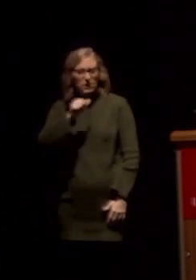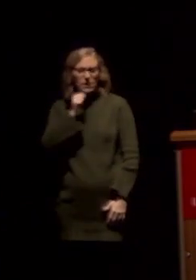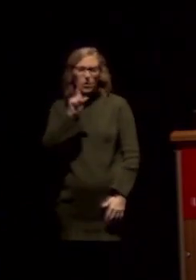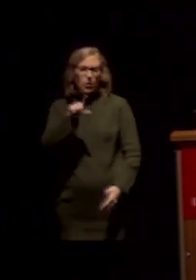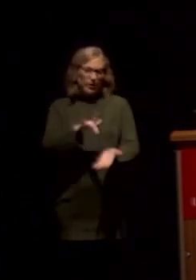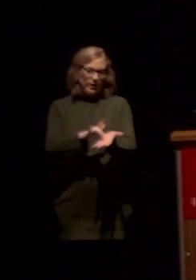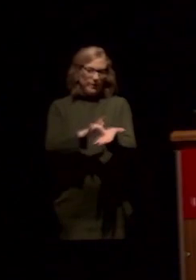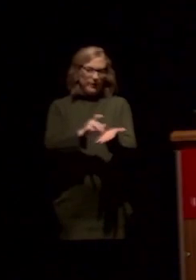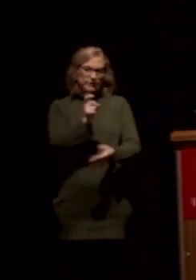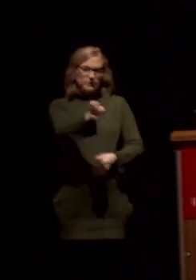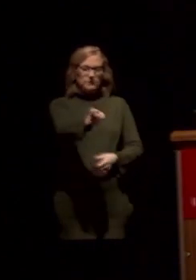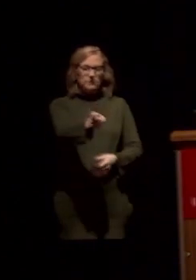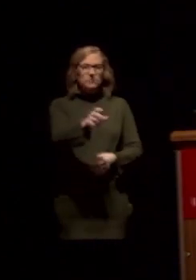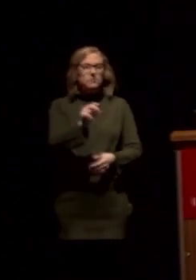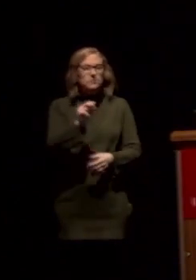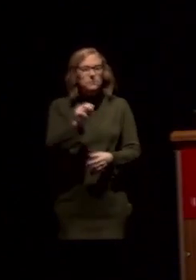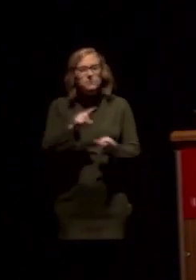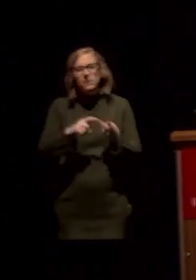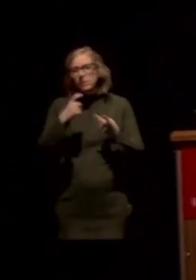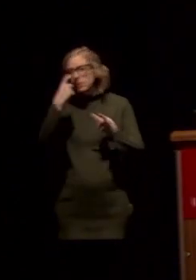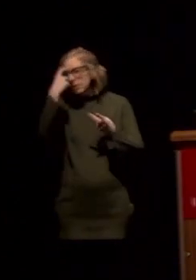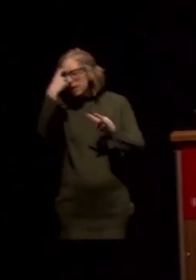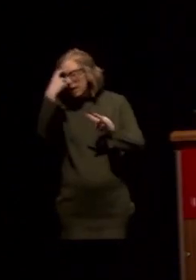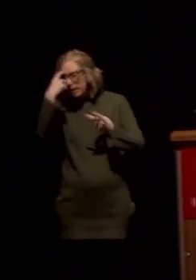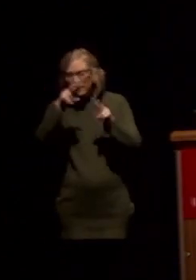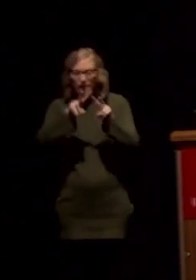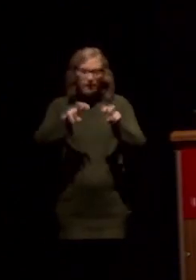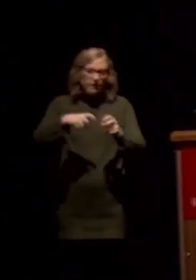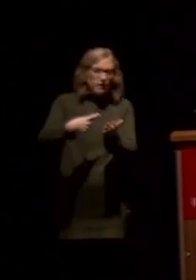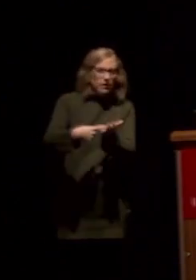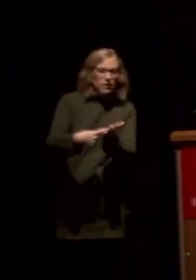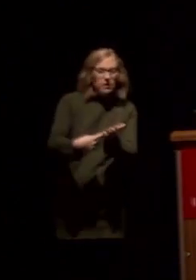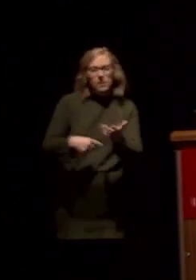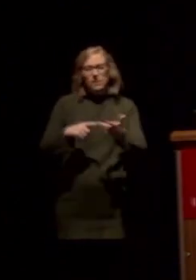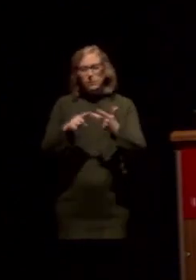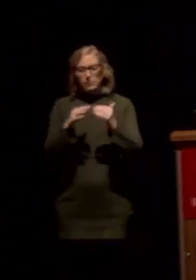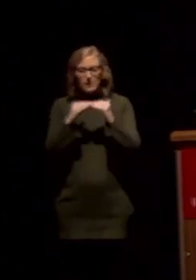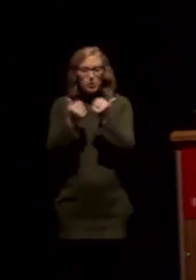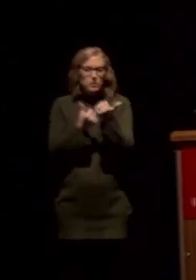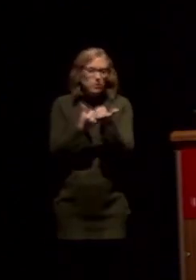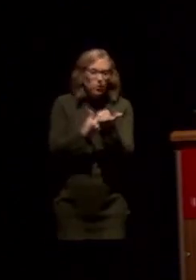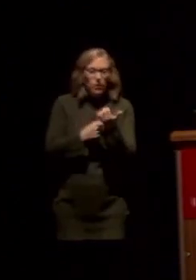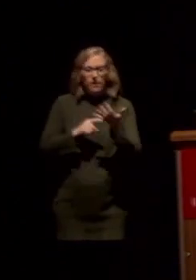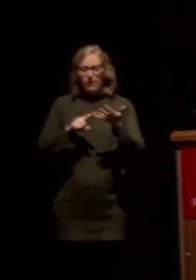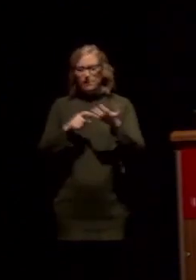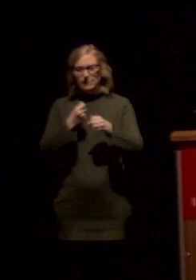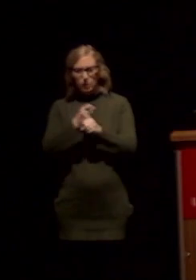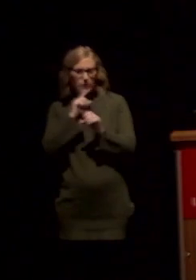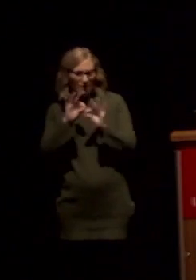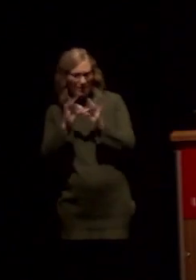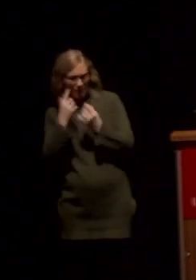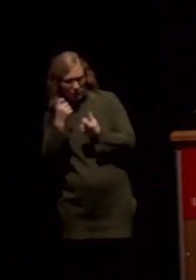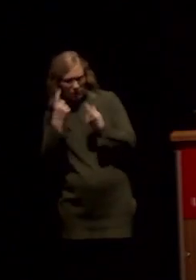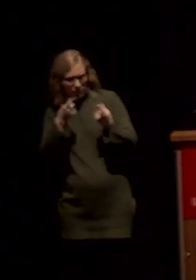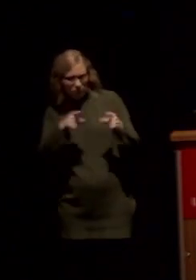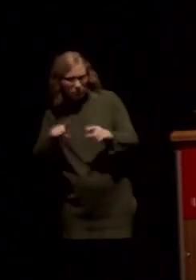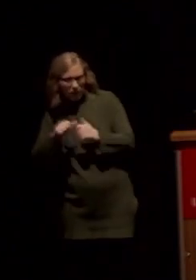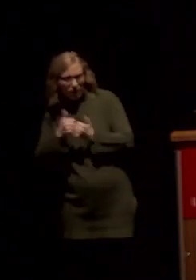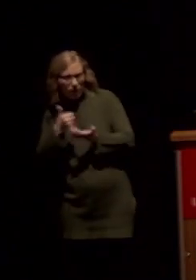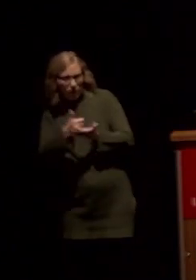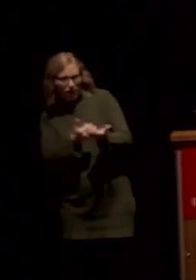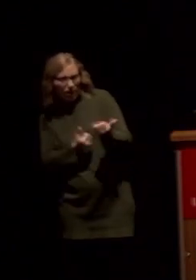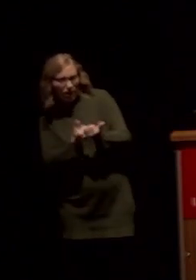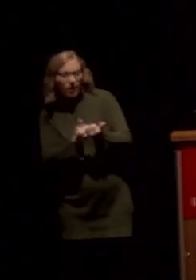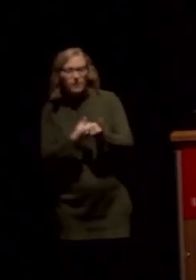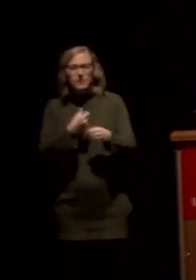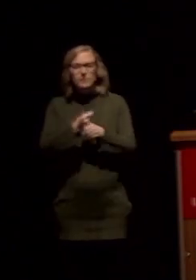know, cognitive remediation on the computer. They make sure there's peer support. They make sure the families understand what's going on and how to help. They make sure that person